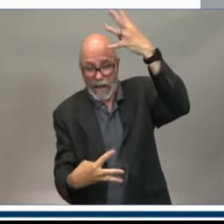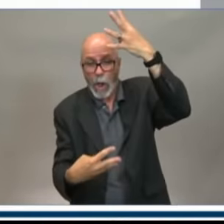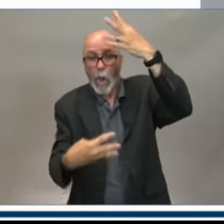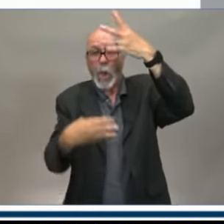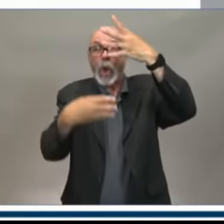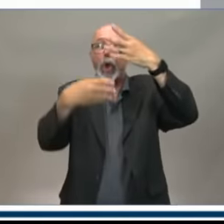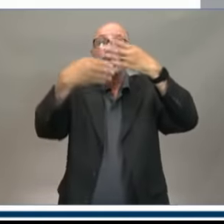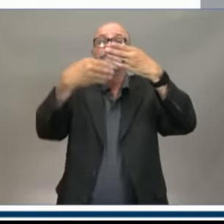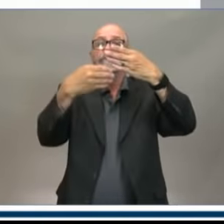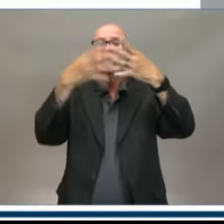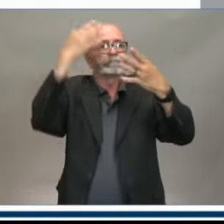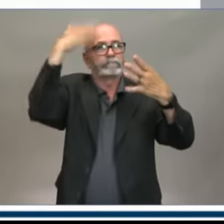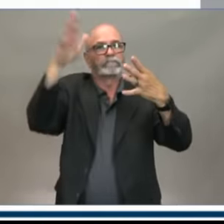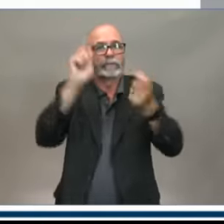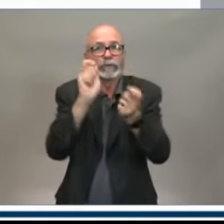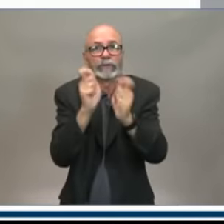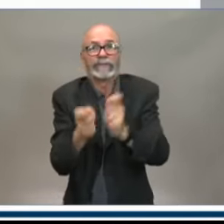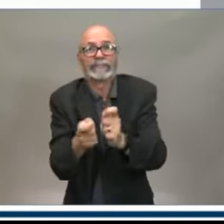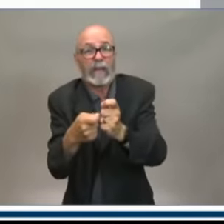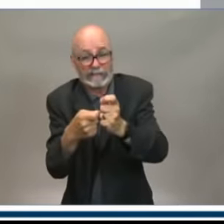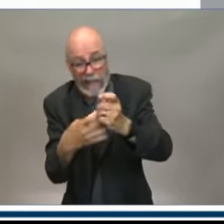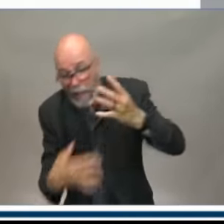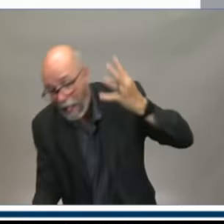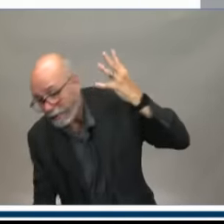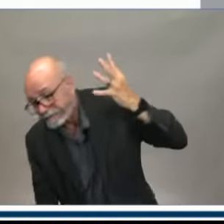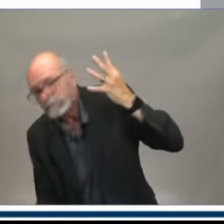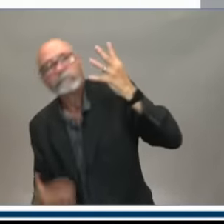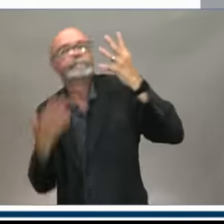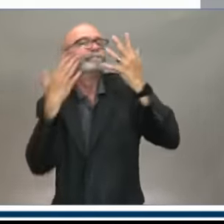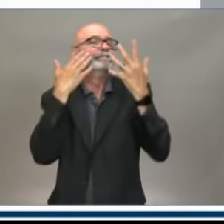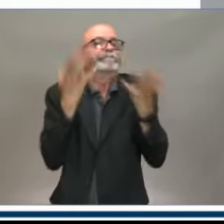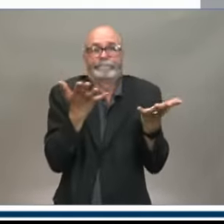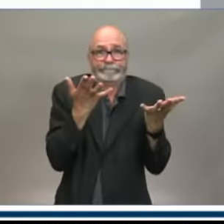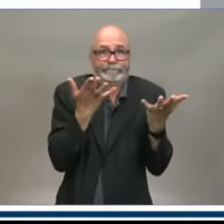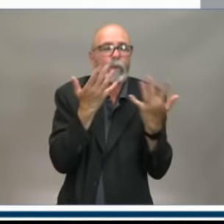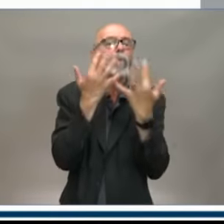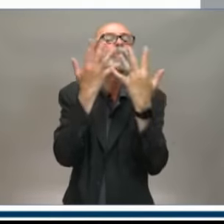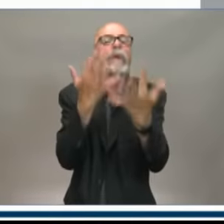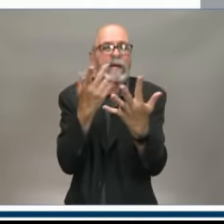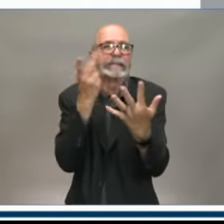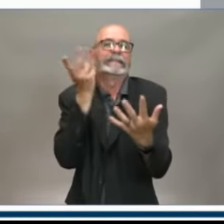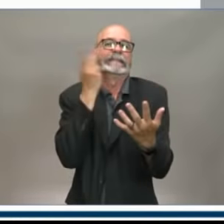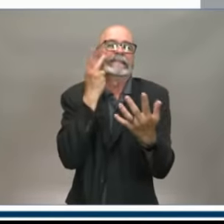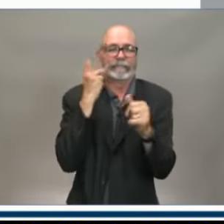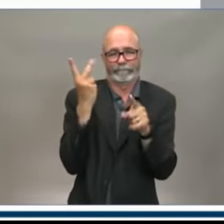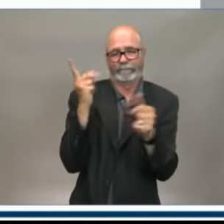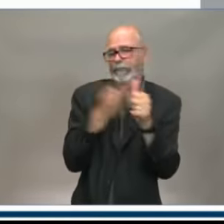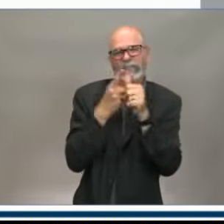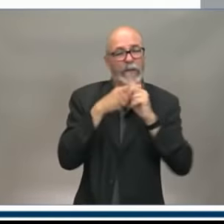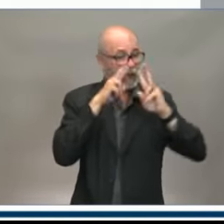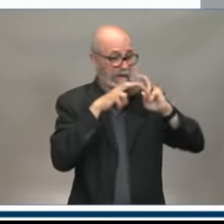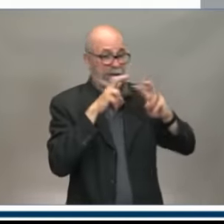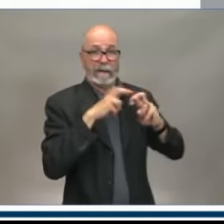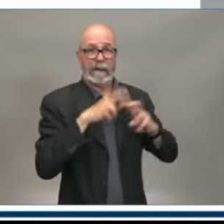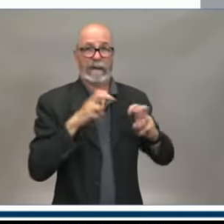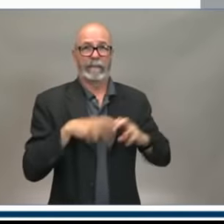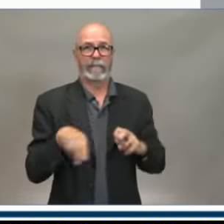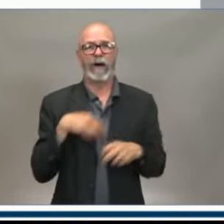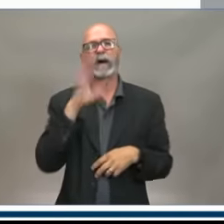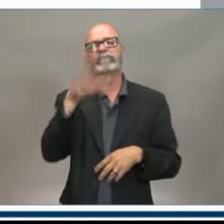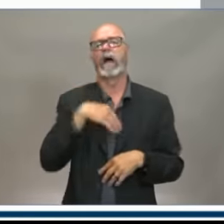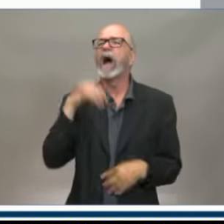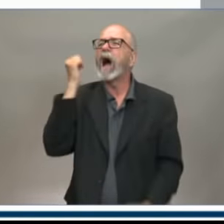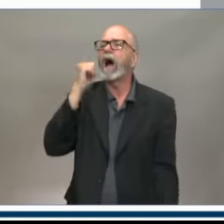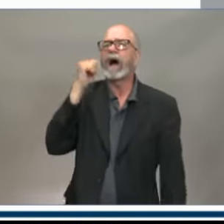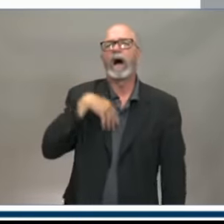further knowledge of COVID, as we understand our epidemiology. But again, I want to emphasize it's not, I'm tired every day, but I'm